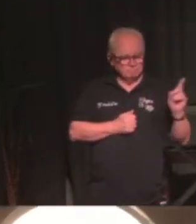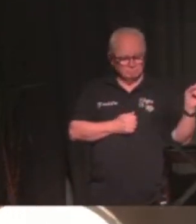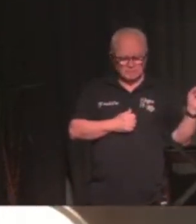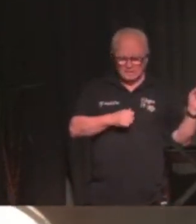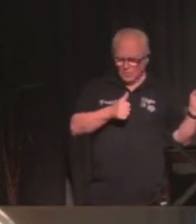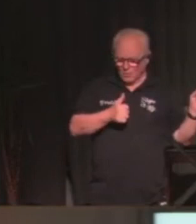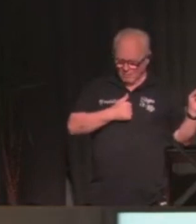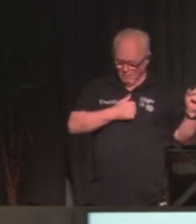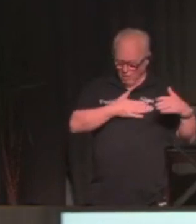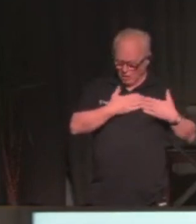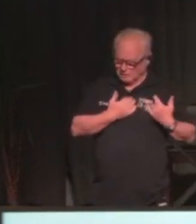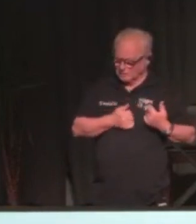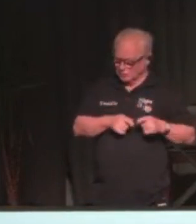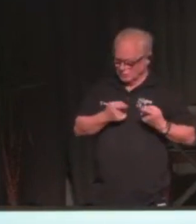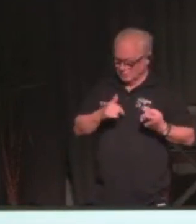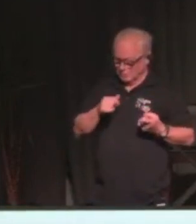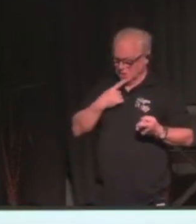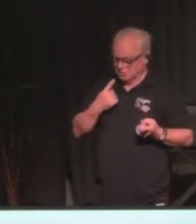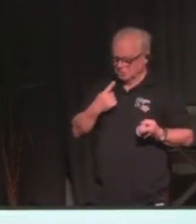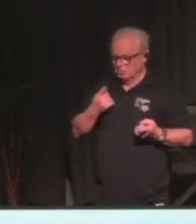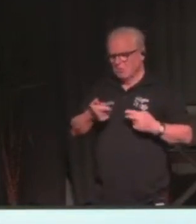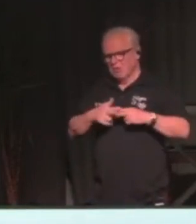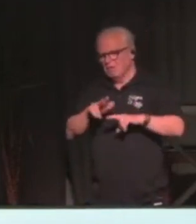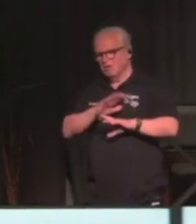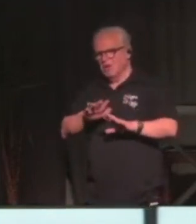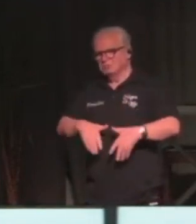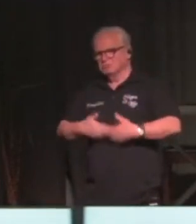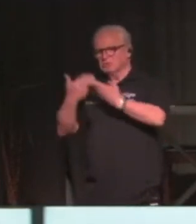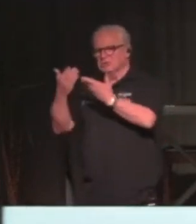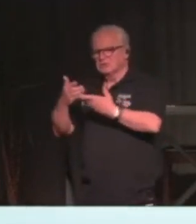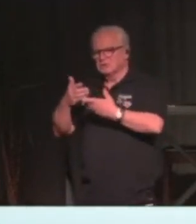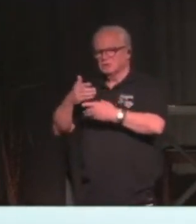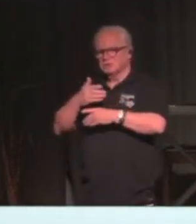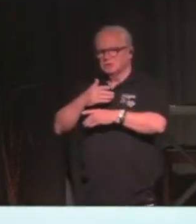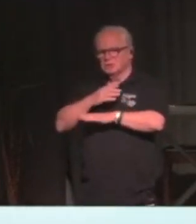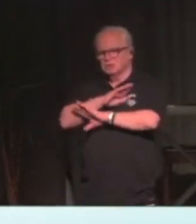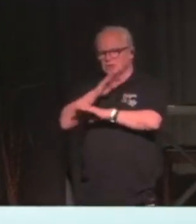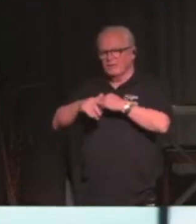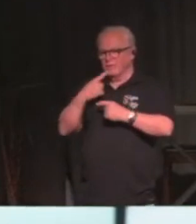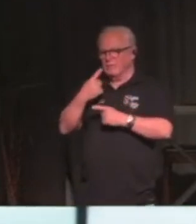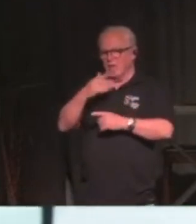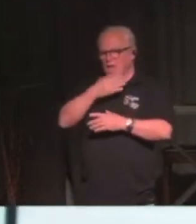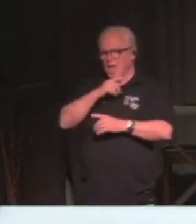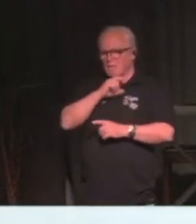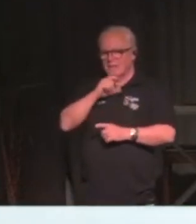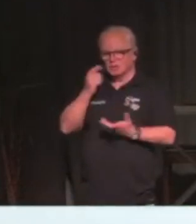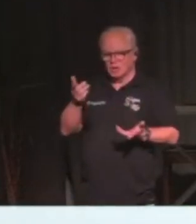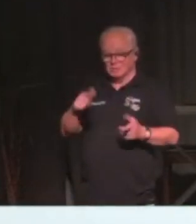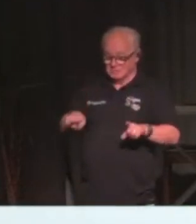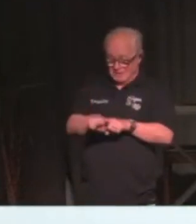You maybe say, well, you shouldn't be a pastor if you're not. I'm a living sacrifice just the same as you.